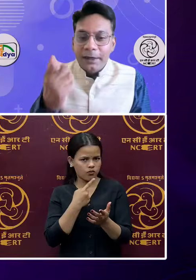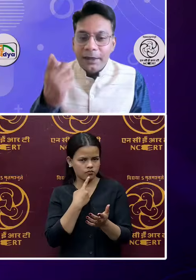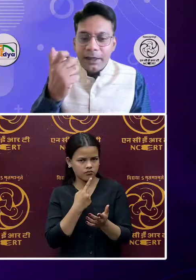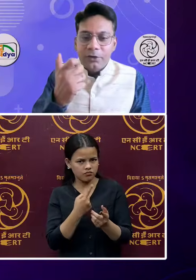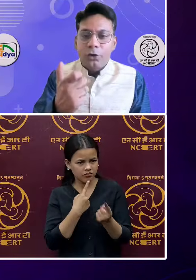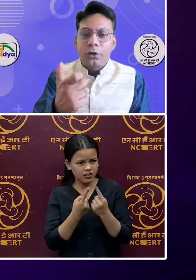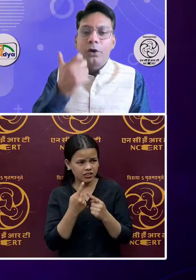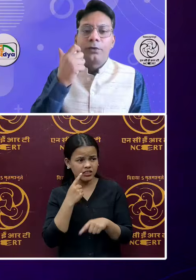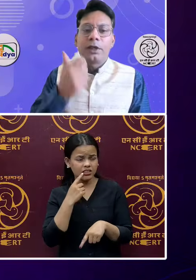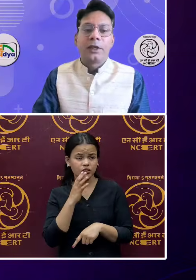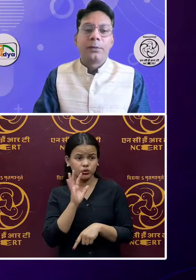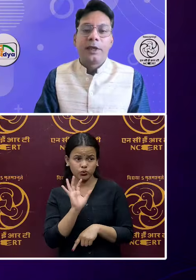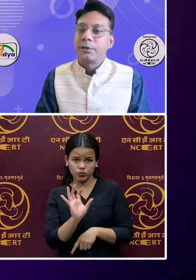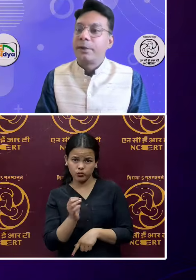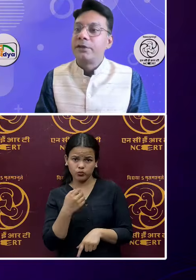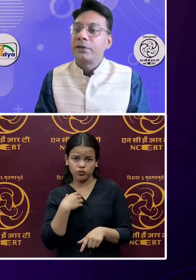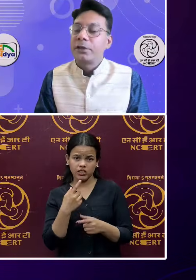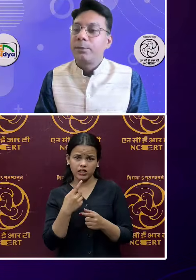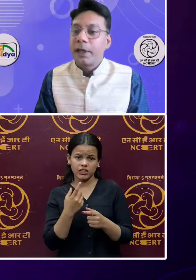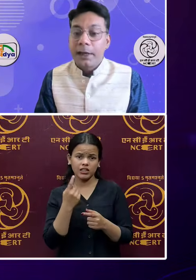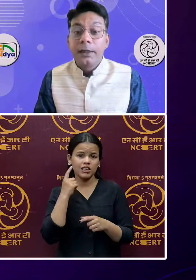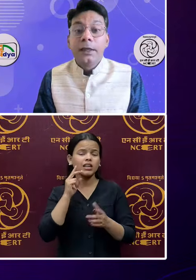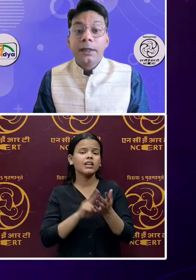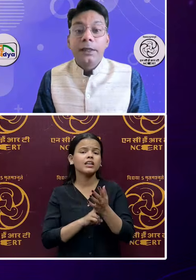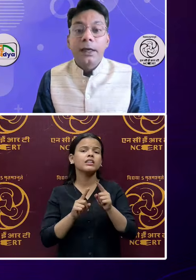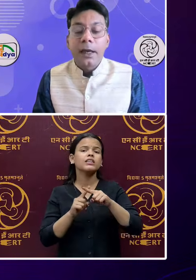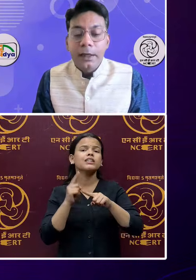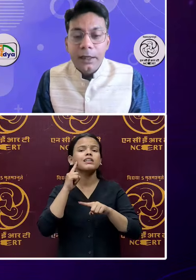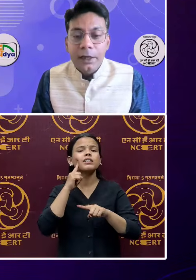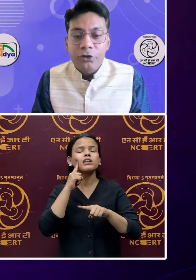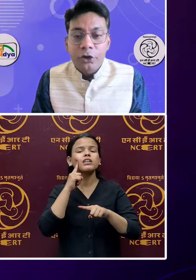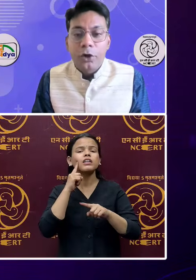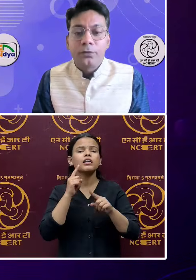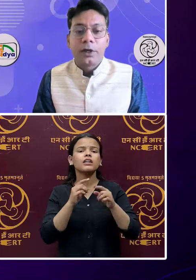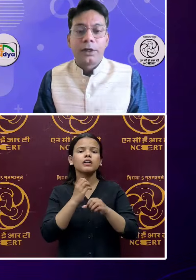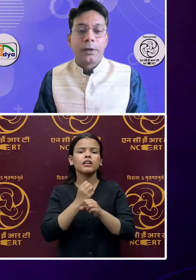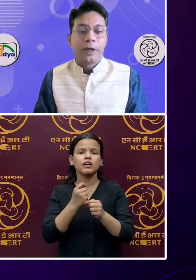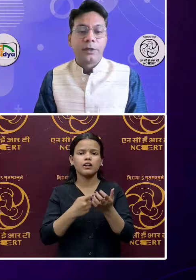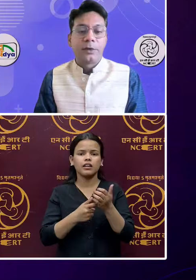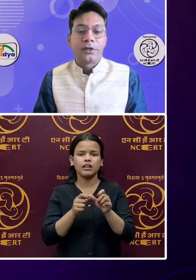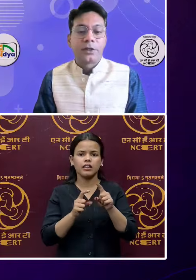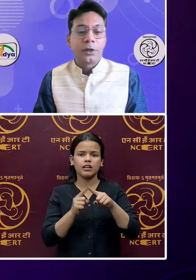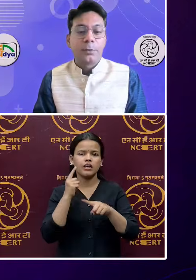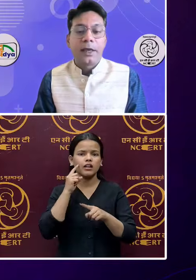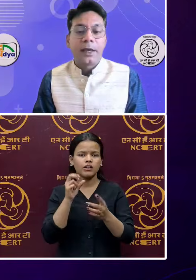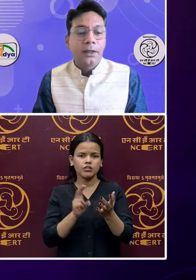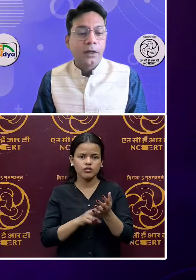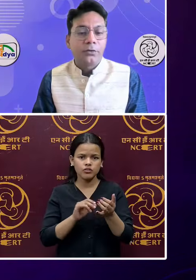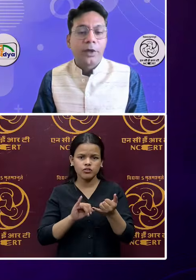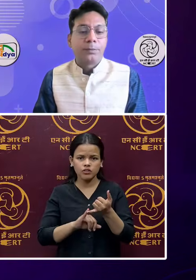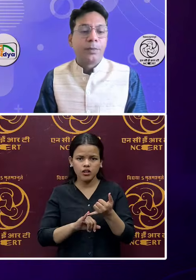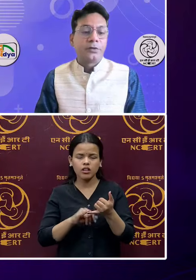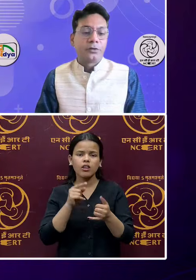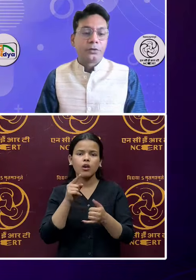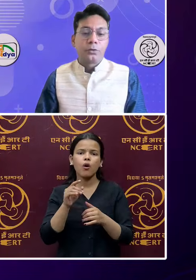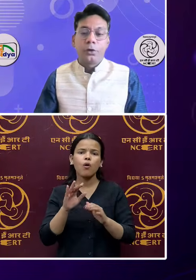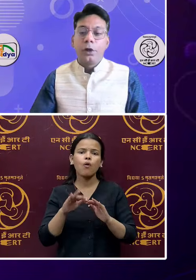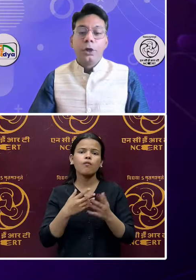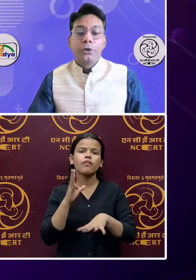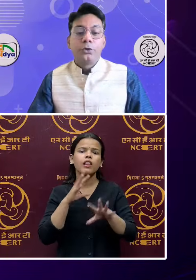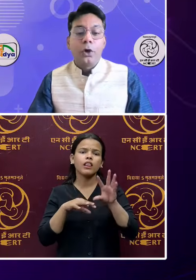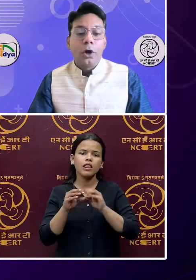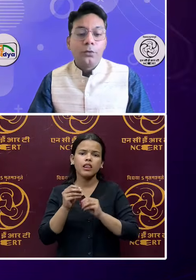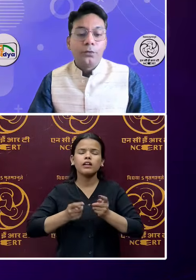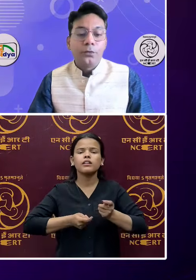the integration of learning management system, correct? They are integration of learning management system and other web-based